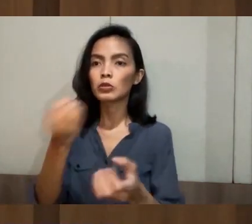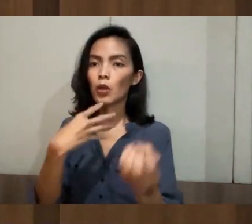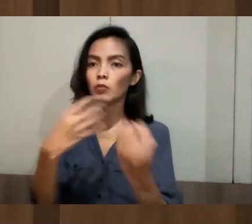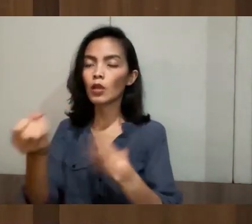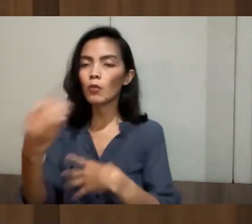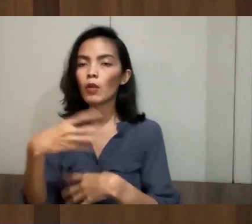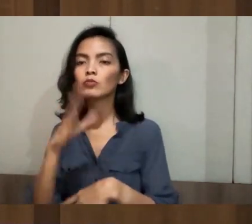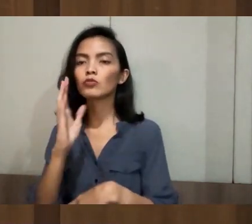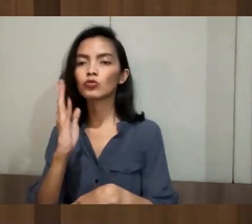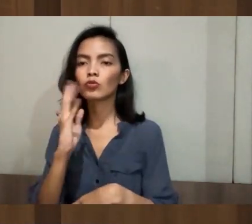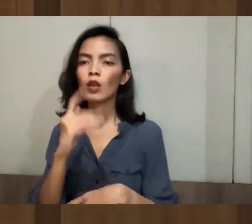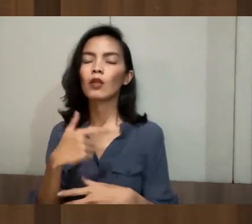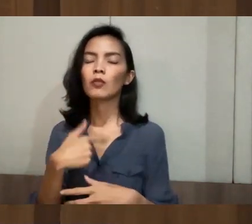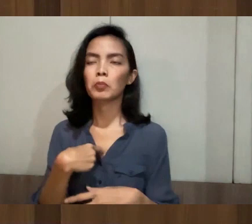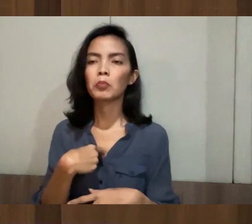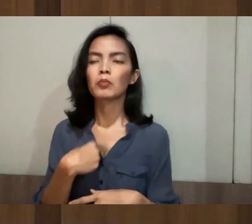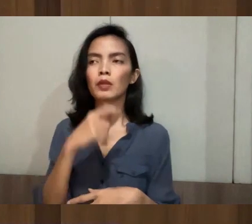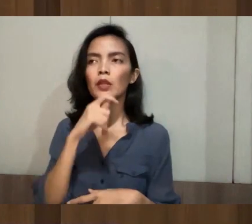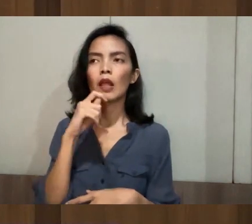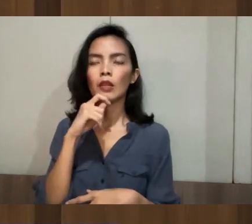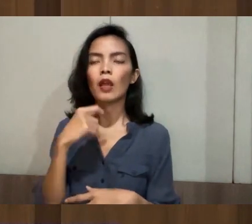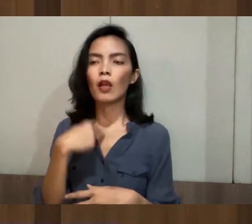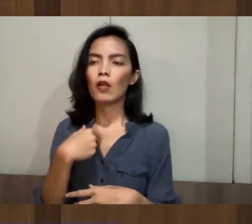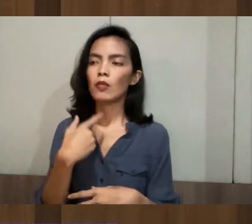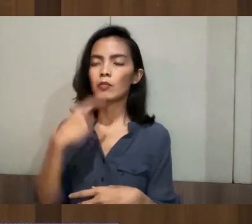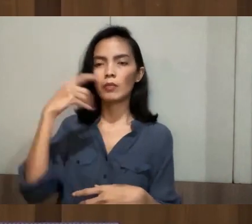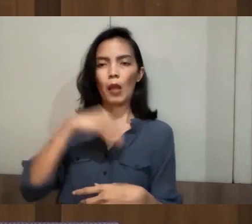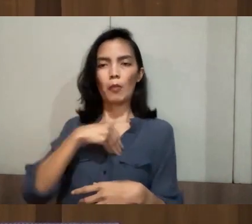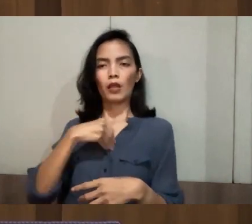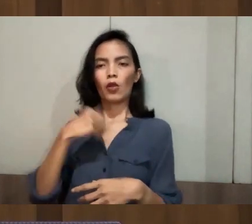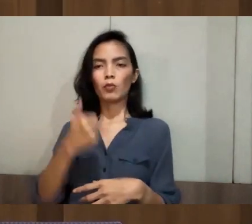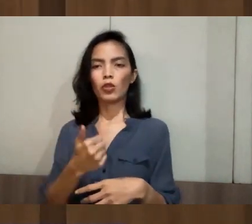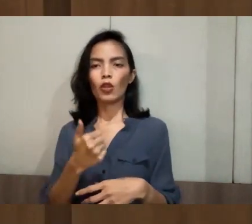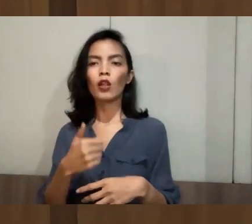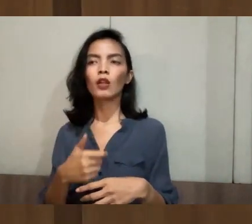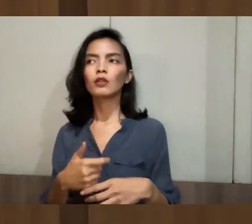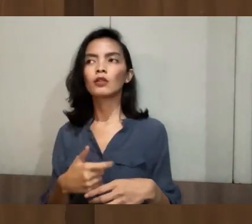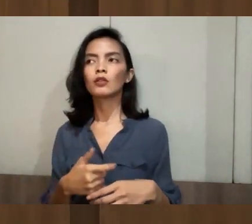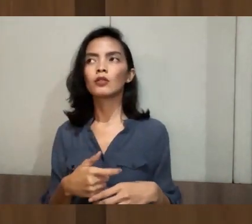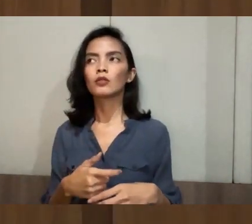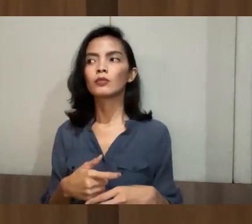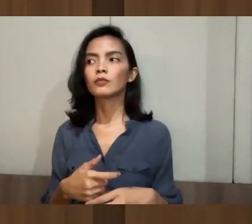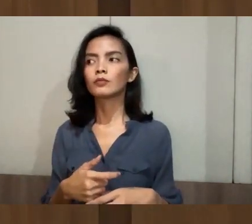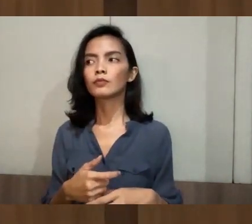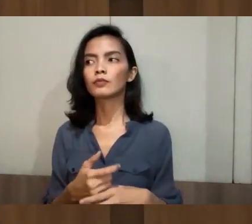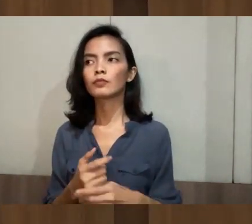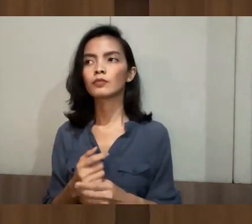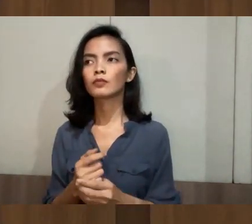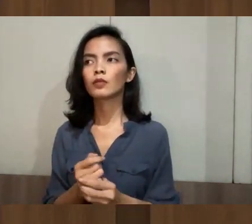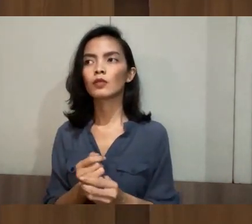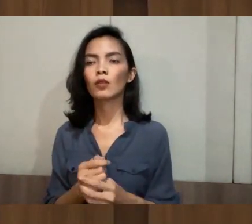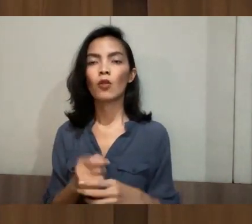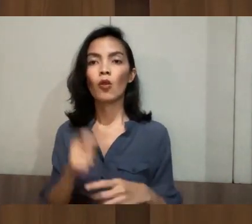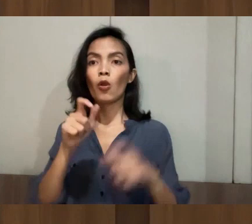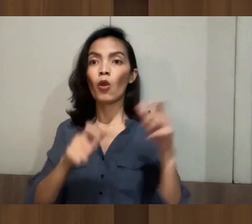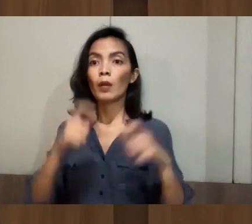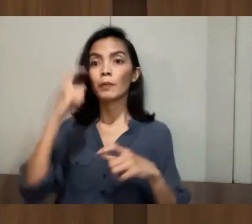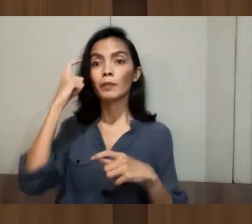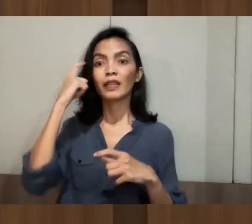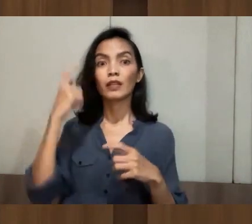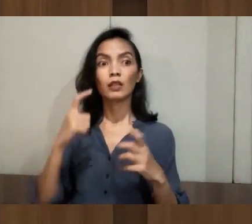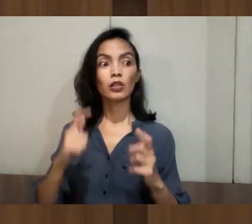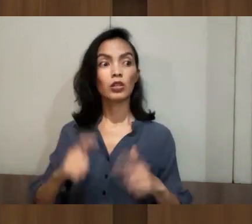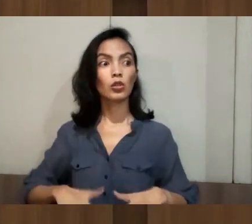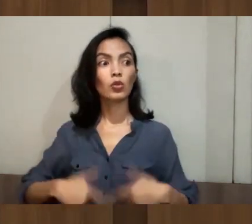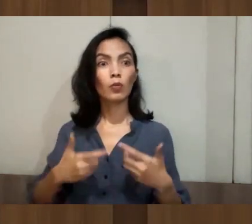Right. Thank you so much for participating, and thank you so much for proving my hypothesis. You see, the people